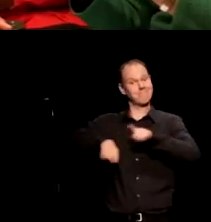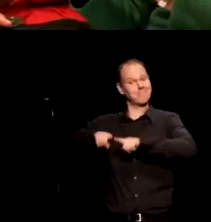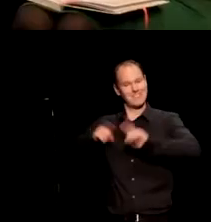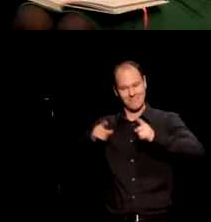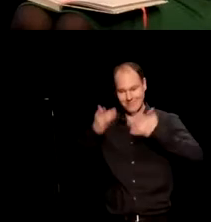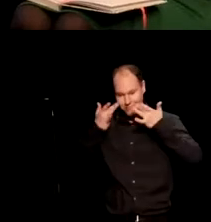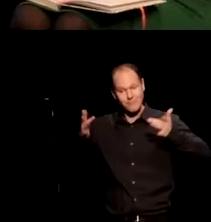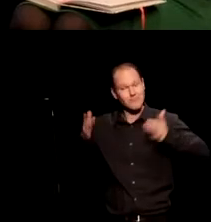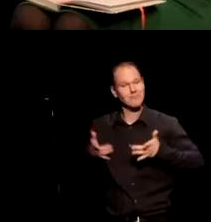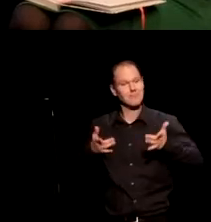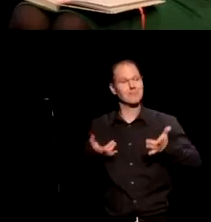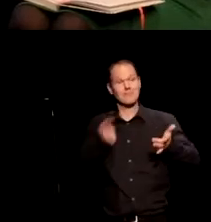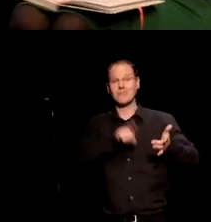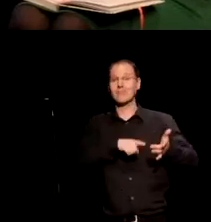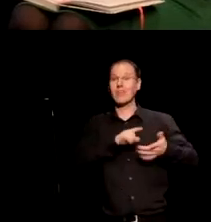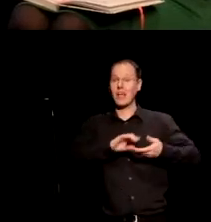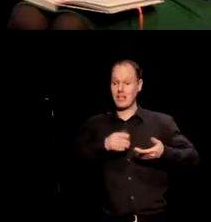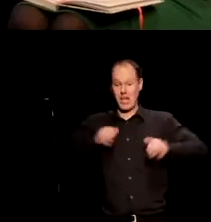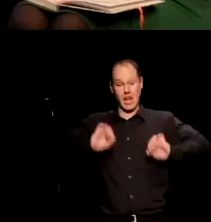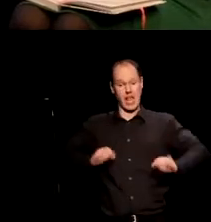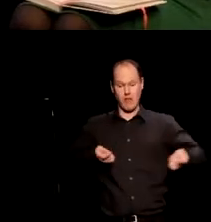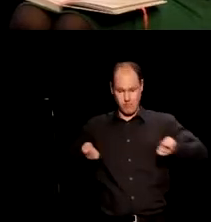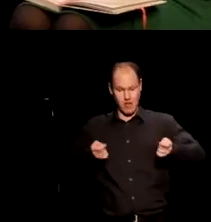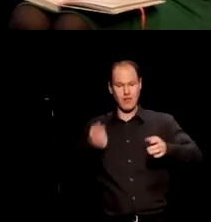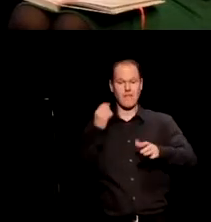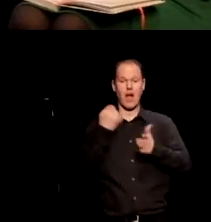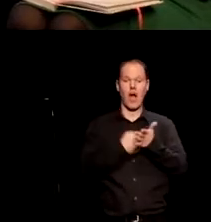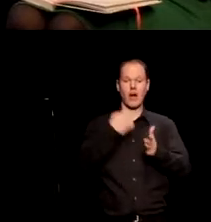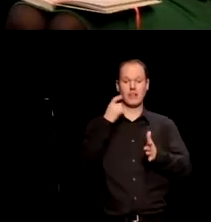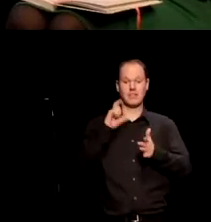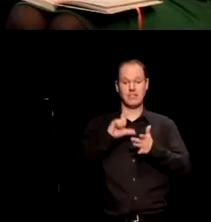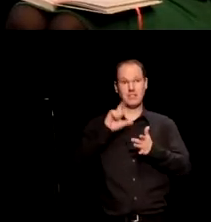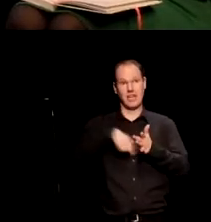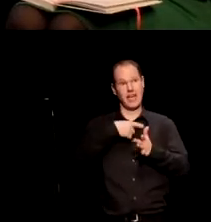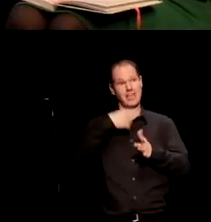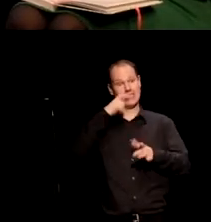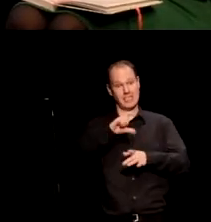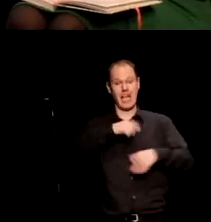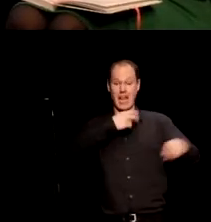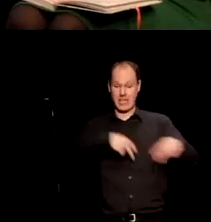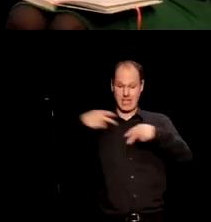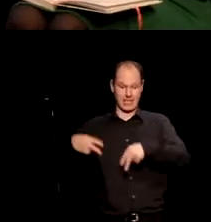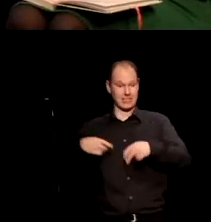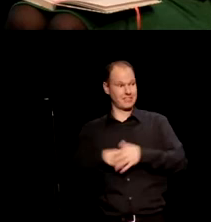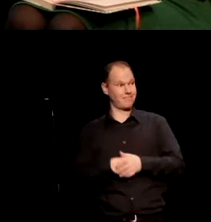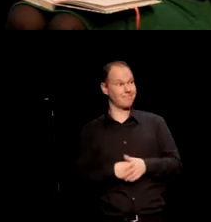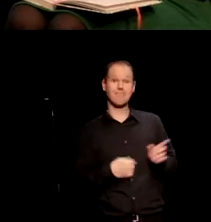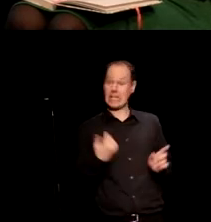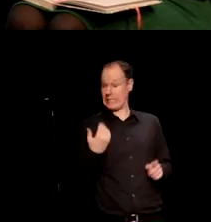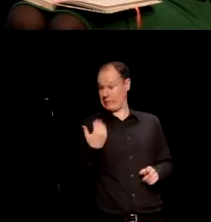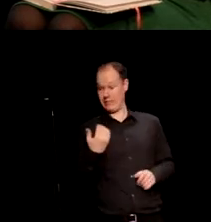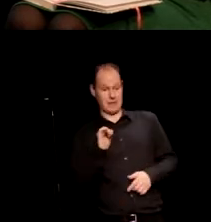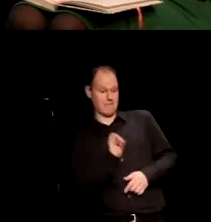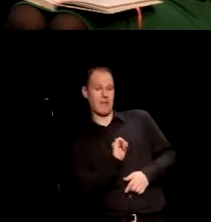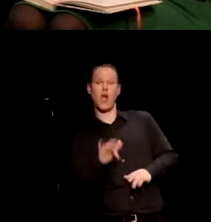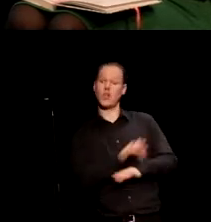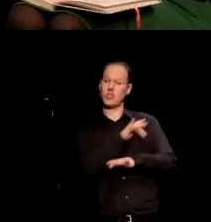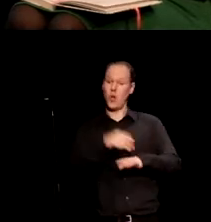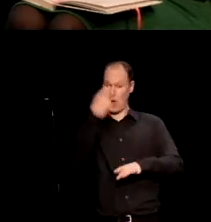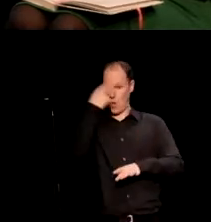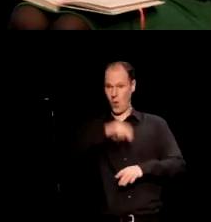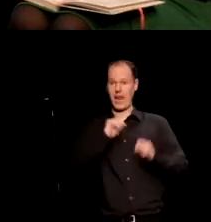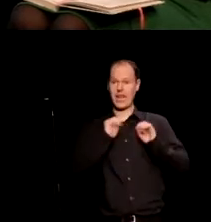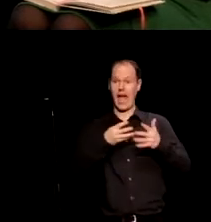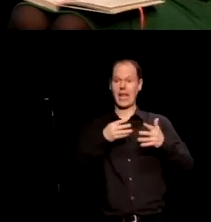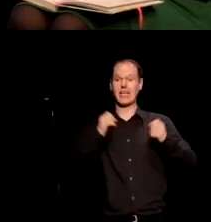Vanitas Arts with Shirley Harris and is chair of RJC Dance in Chapel Town here in Leeds. Her most recent show is Nine Night by